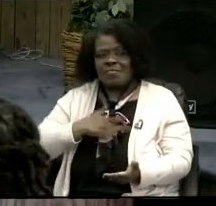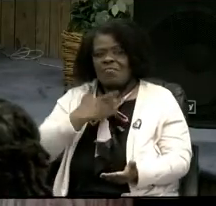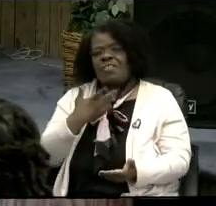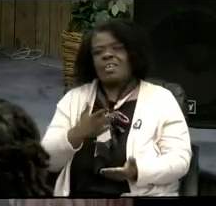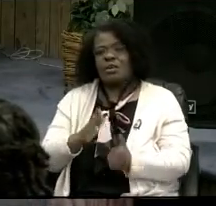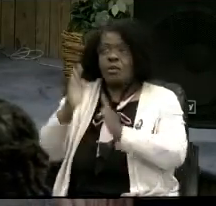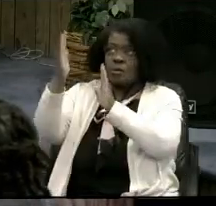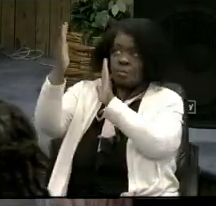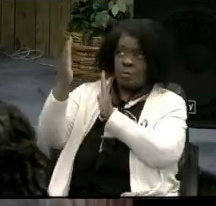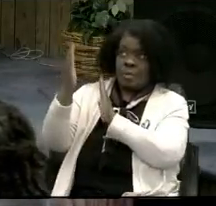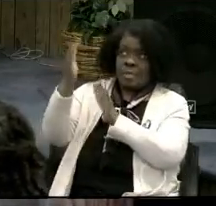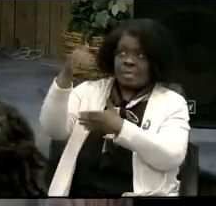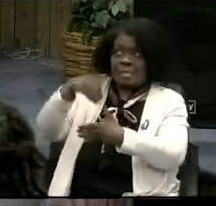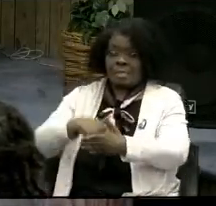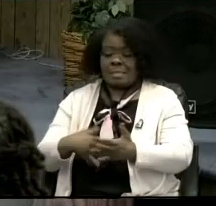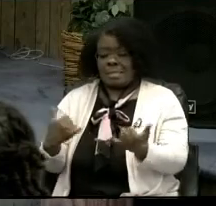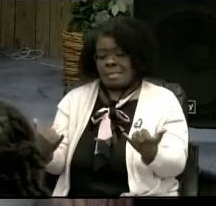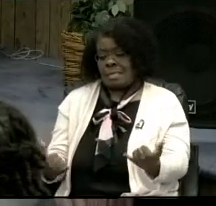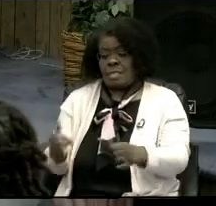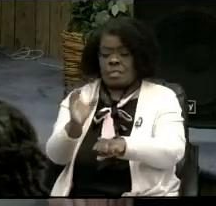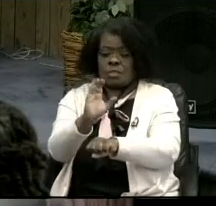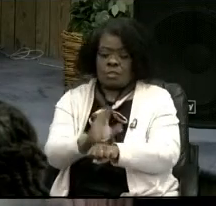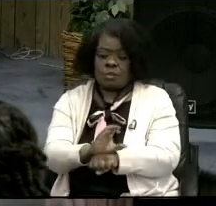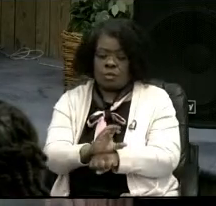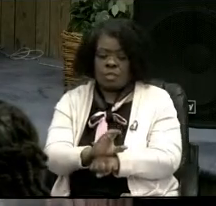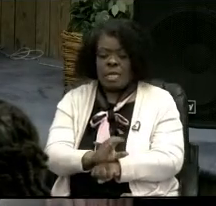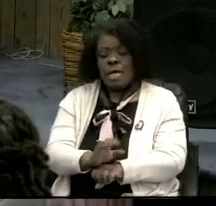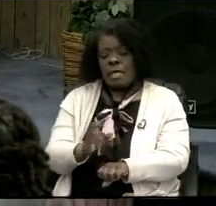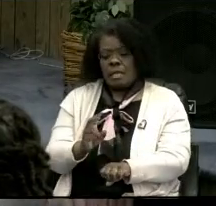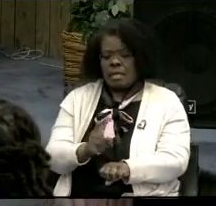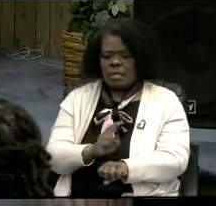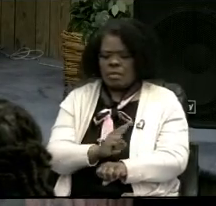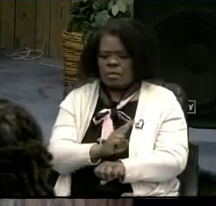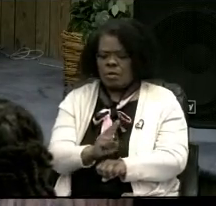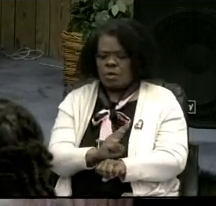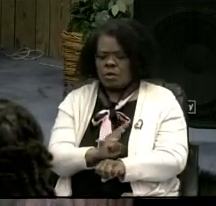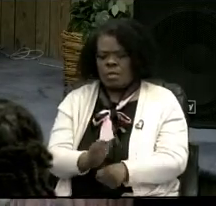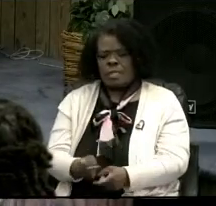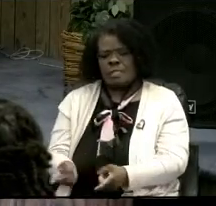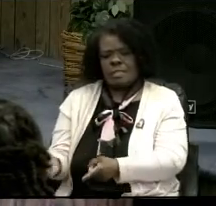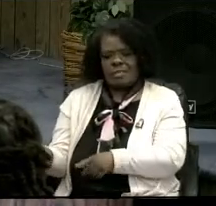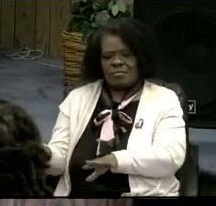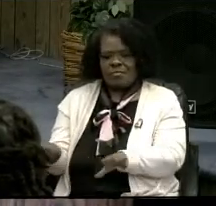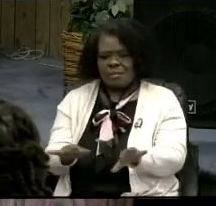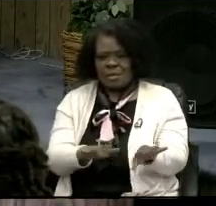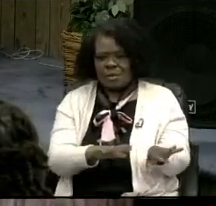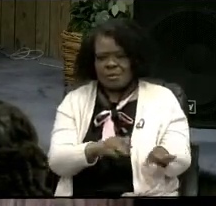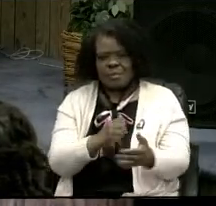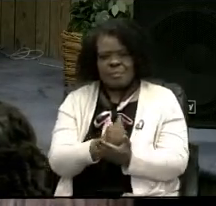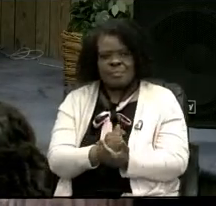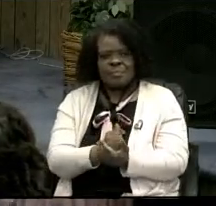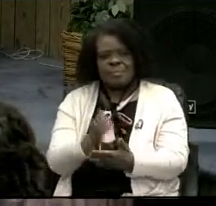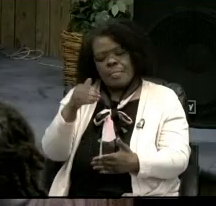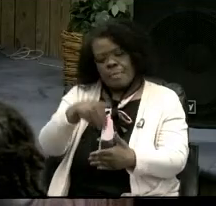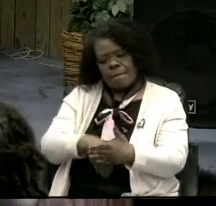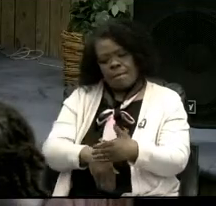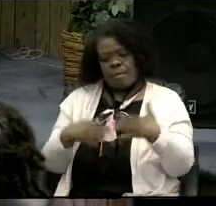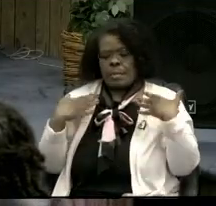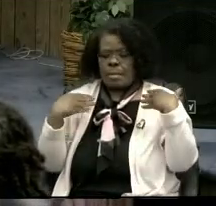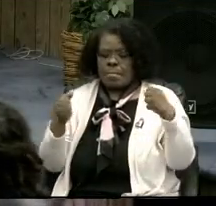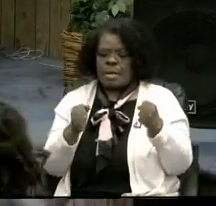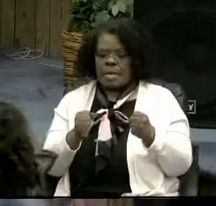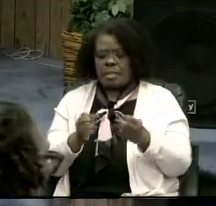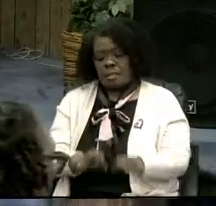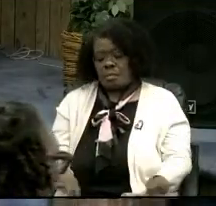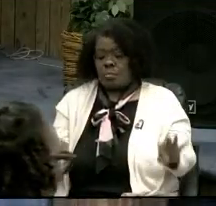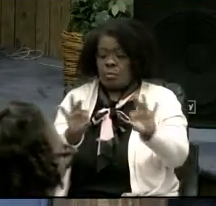anointing flow, and let our hearts and our minds be receptive unto your word on today. In the mighty and precious name of Jesus, I